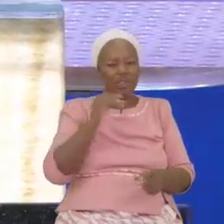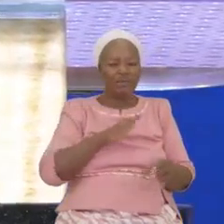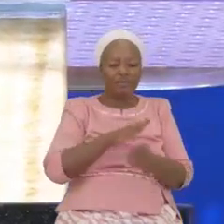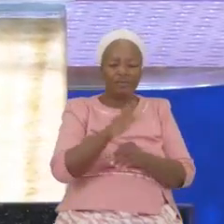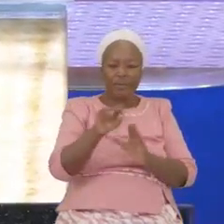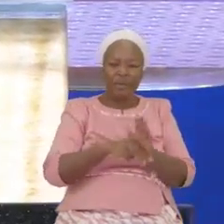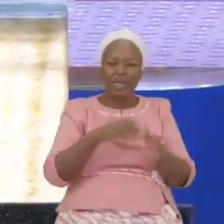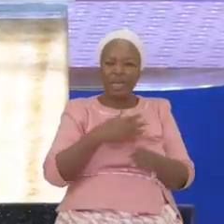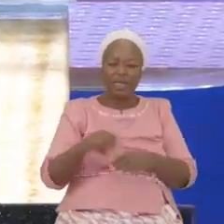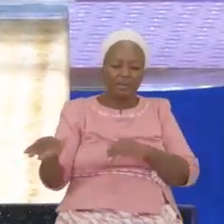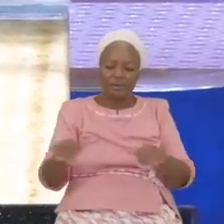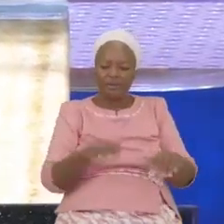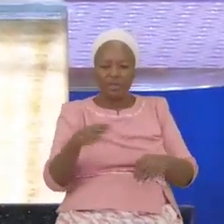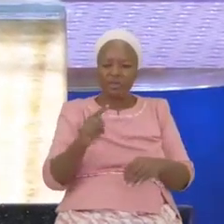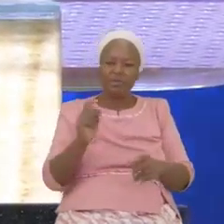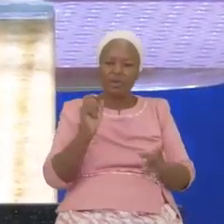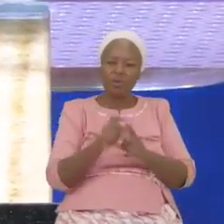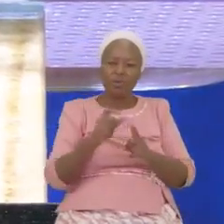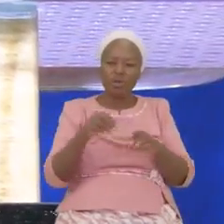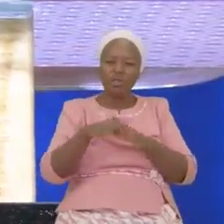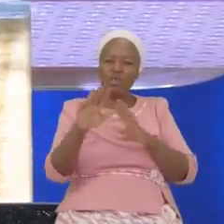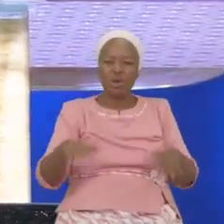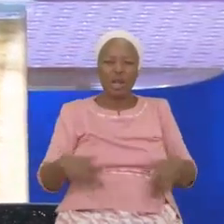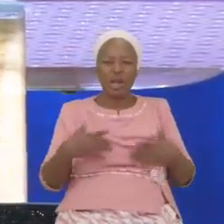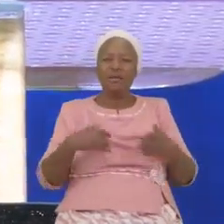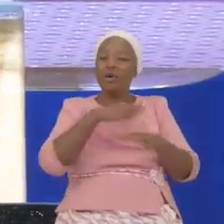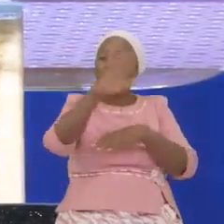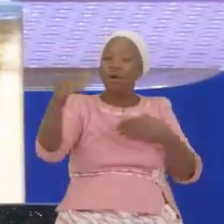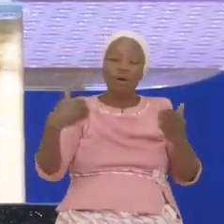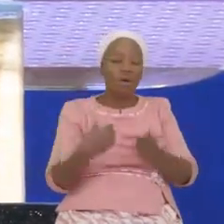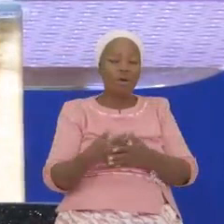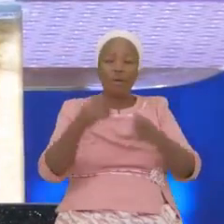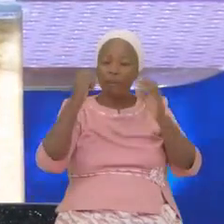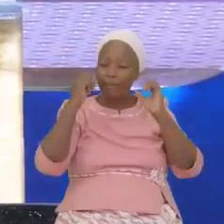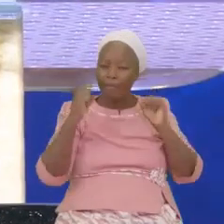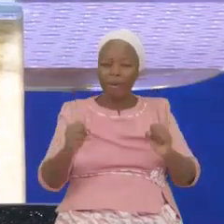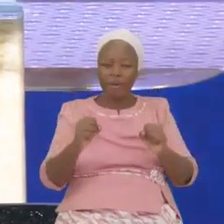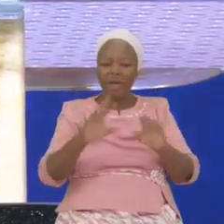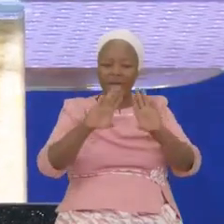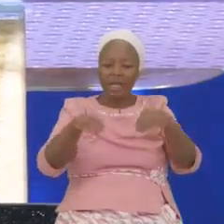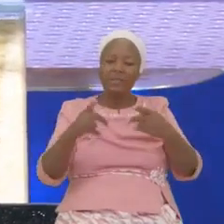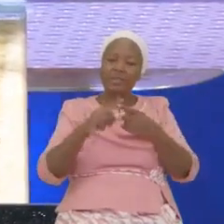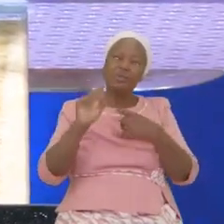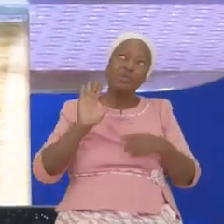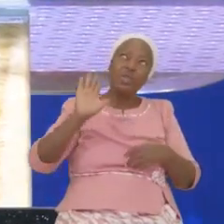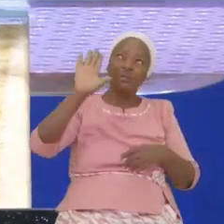fulfillment and performance of the word in your life. All power given unto him.